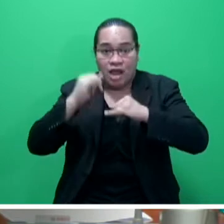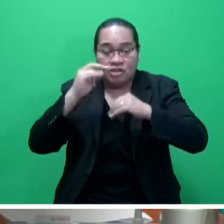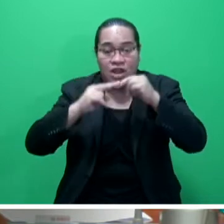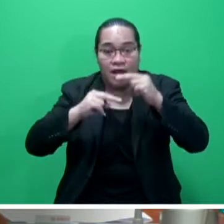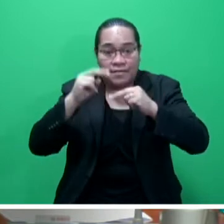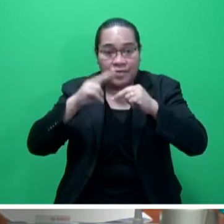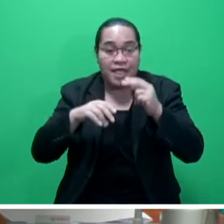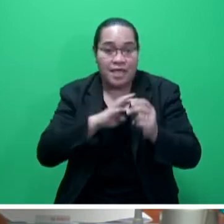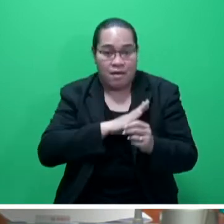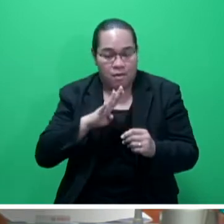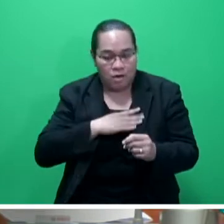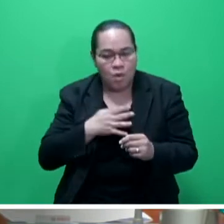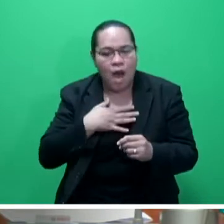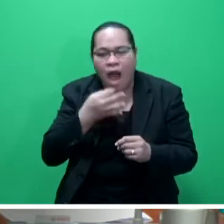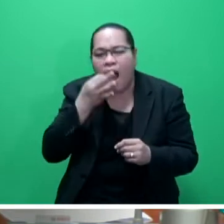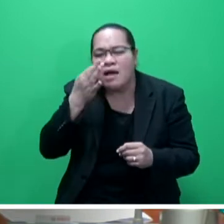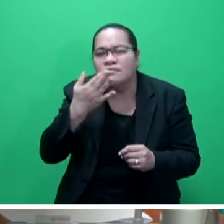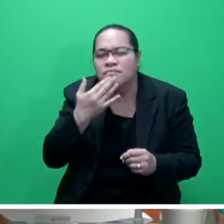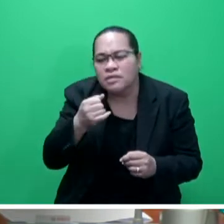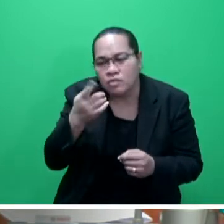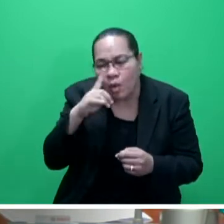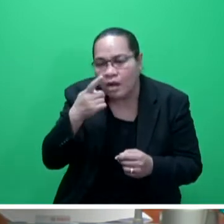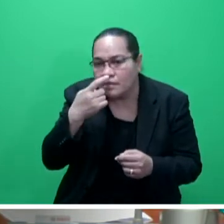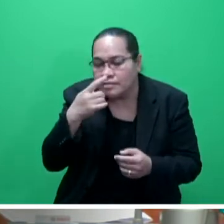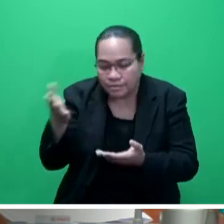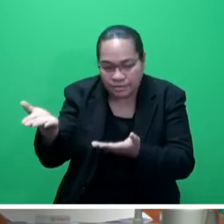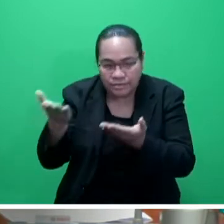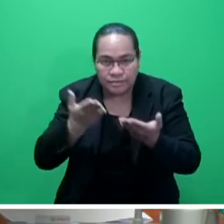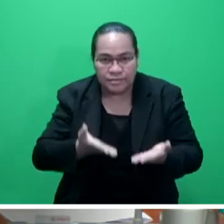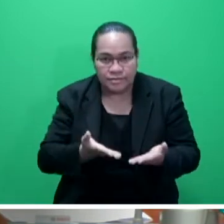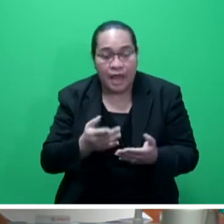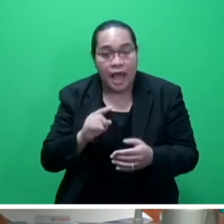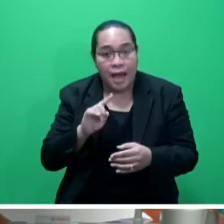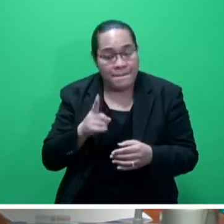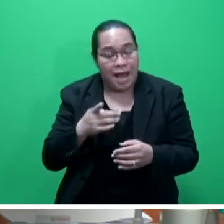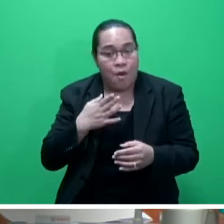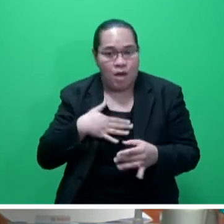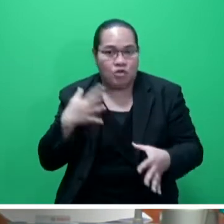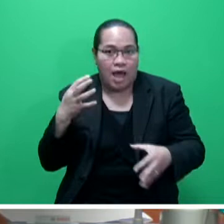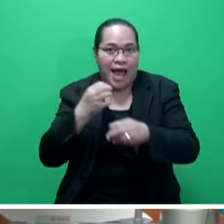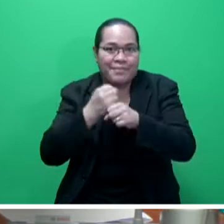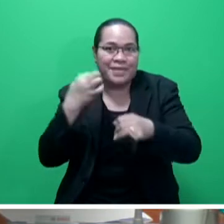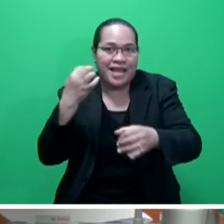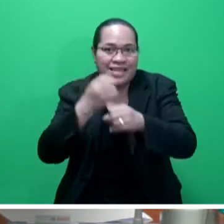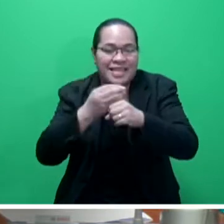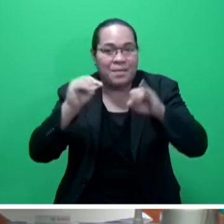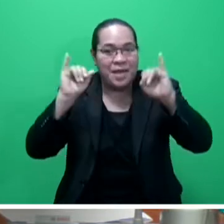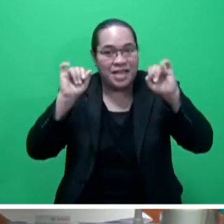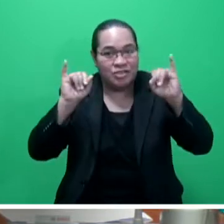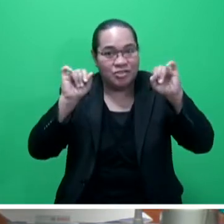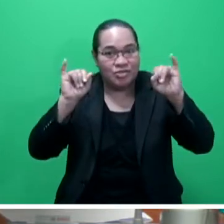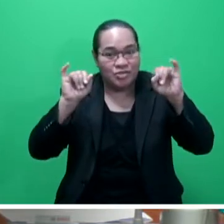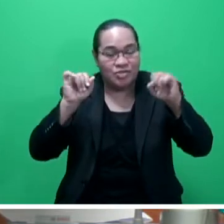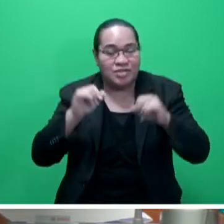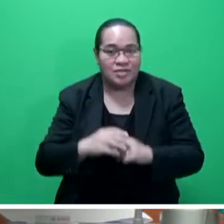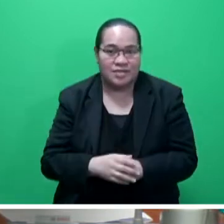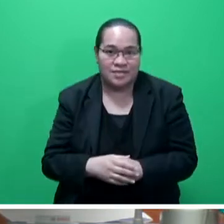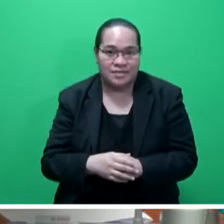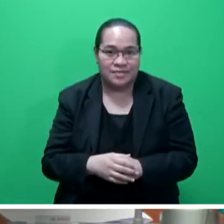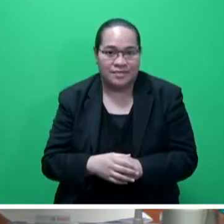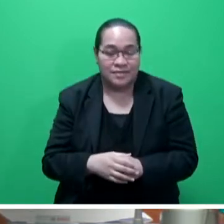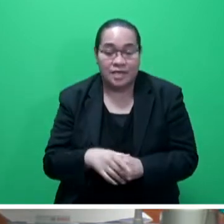board will be asked to have a look at. In the meantime, however, I thought I'd like to give some updates on some of the issues that are highlighted in